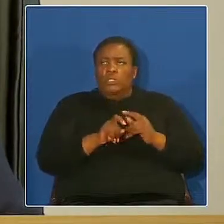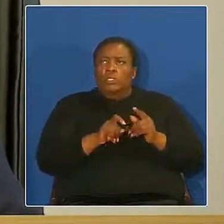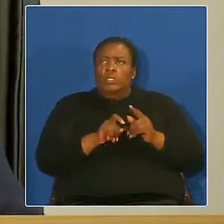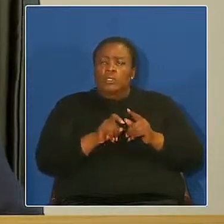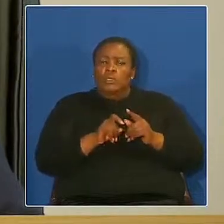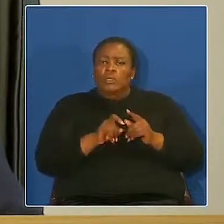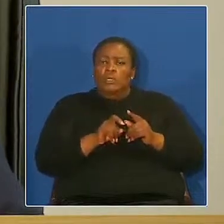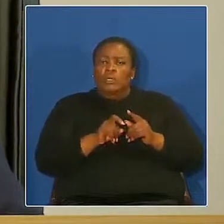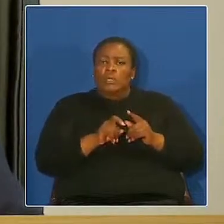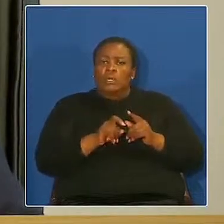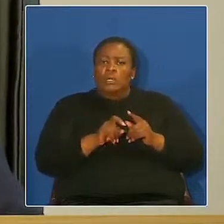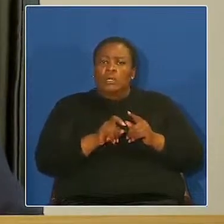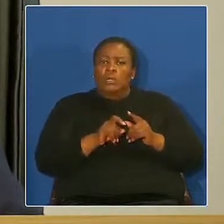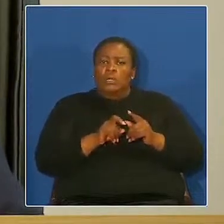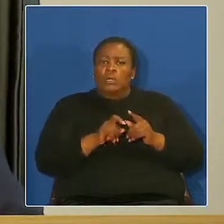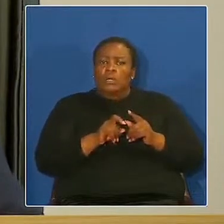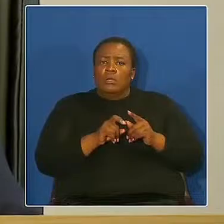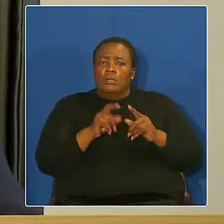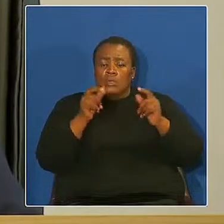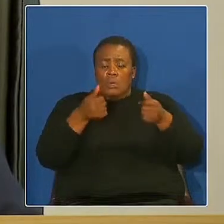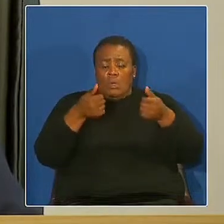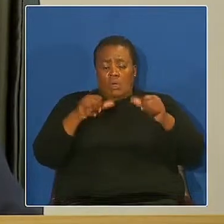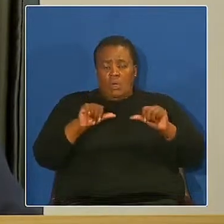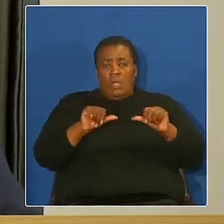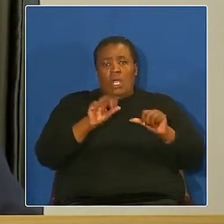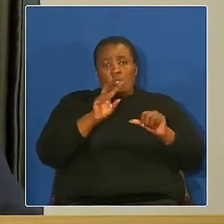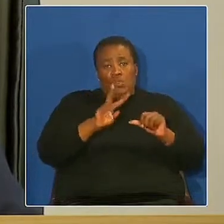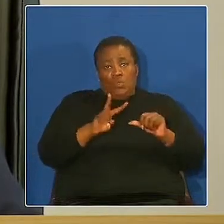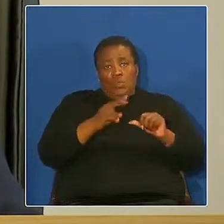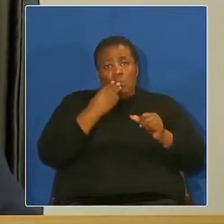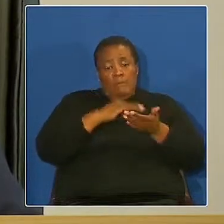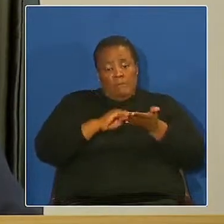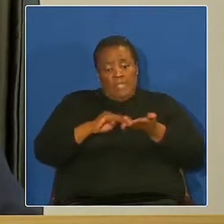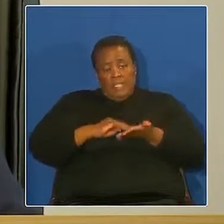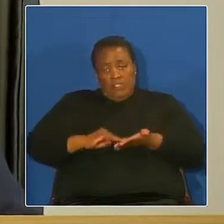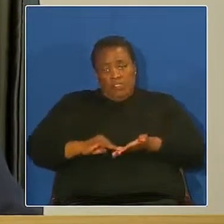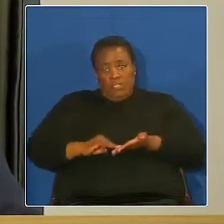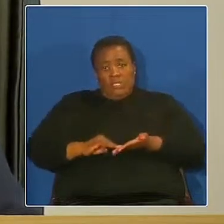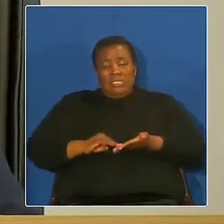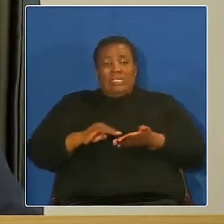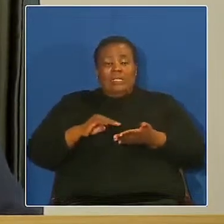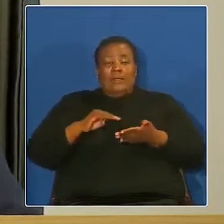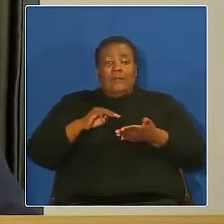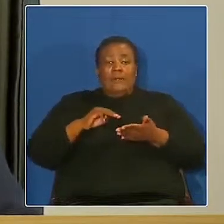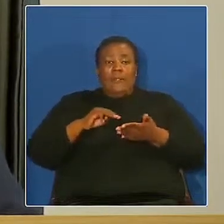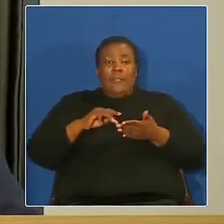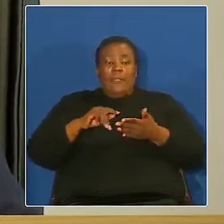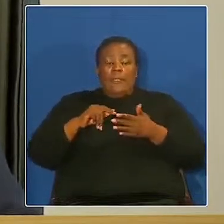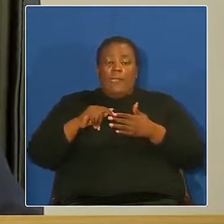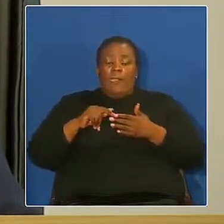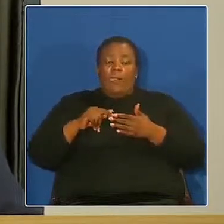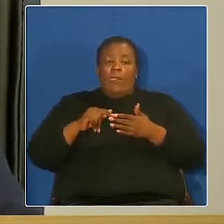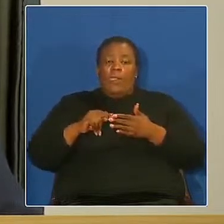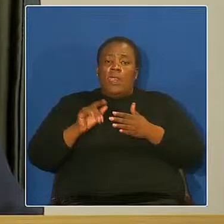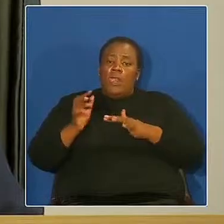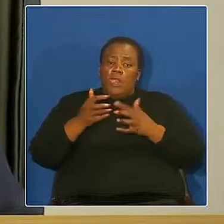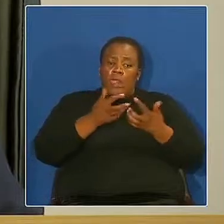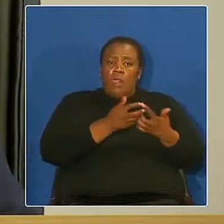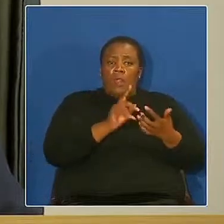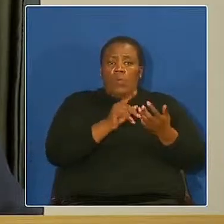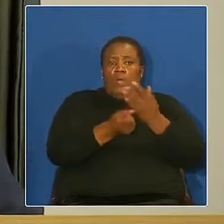then we are reading the next 2 messages as talking to what transpired